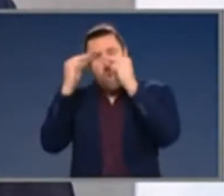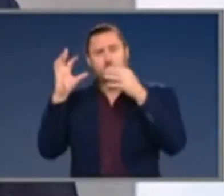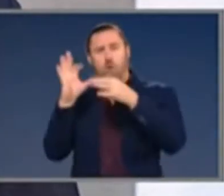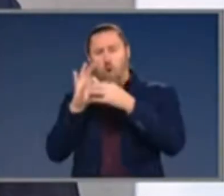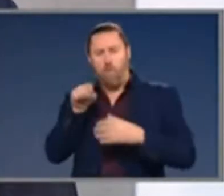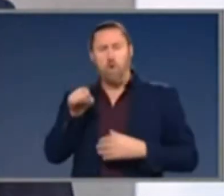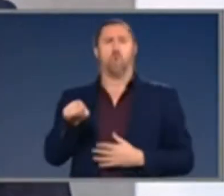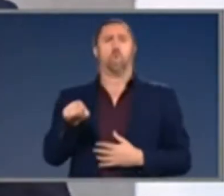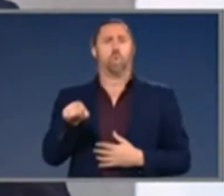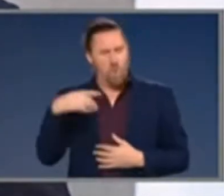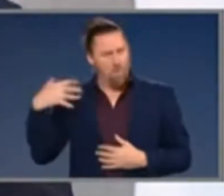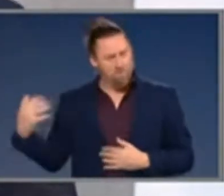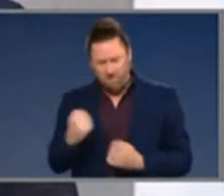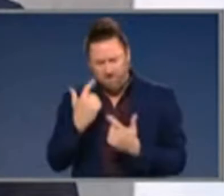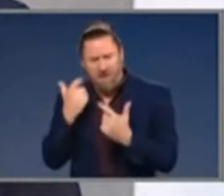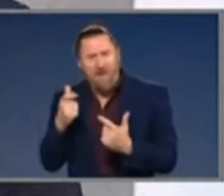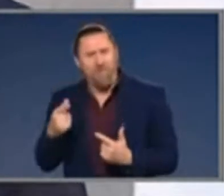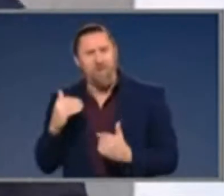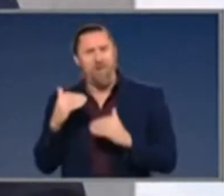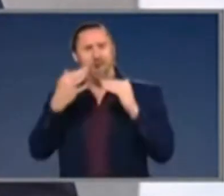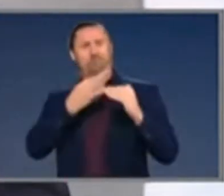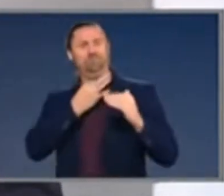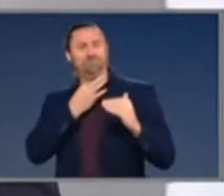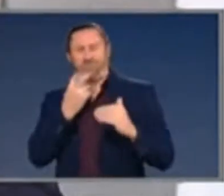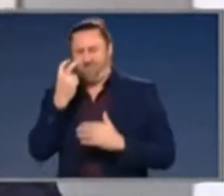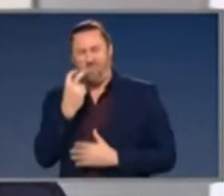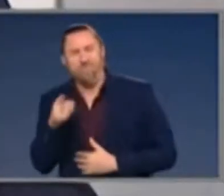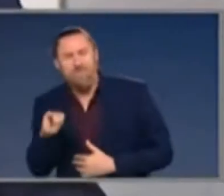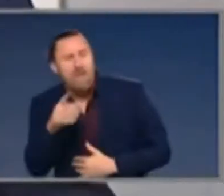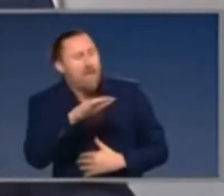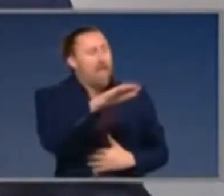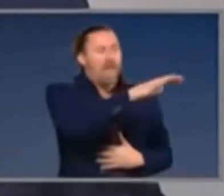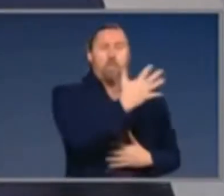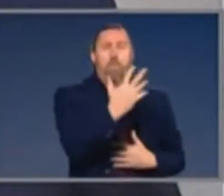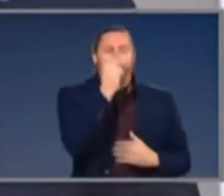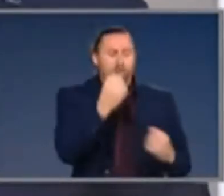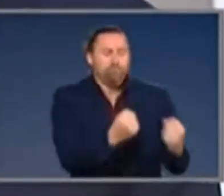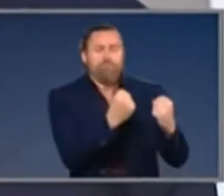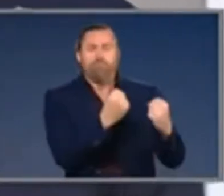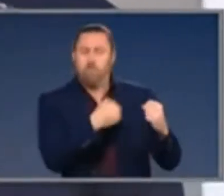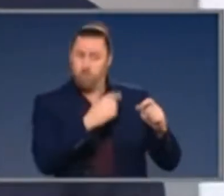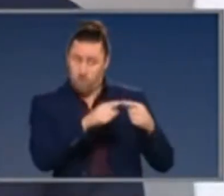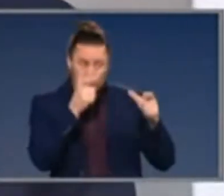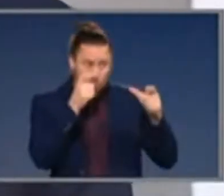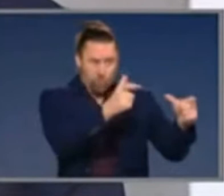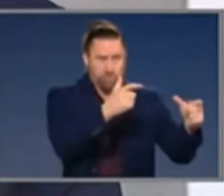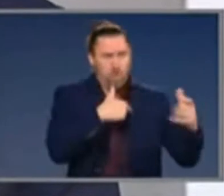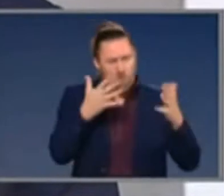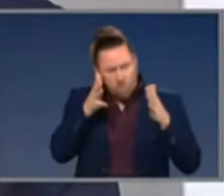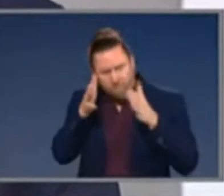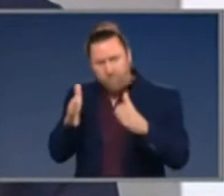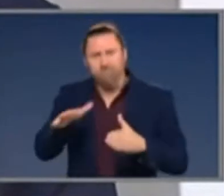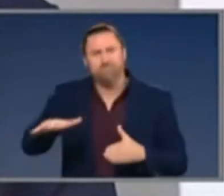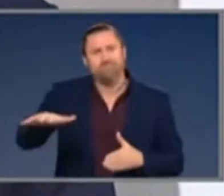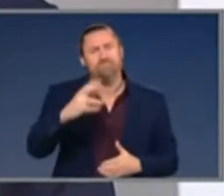where we have a keen level of focus. So it's important to understand, because I could understand if people in Victoria or even